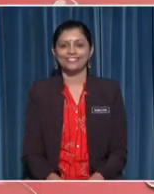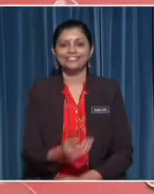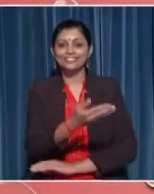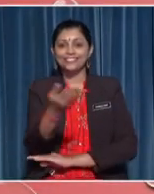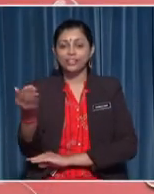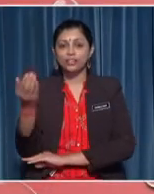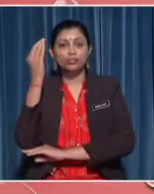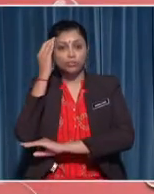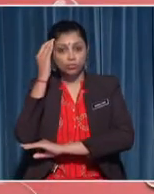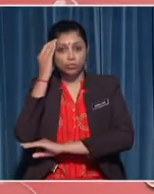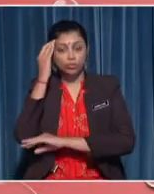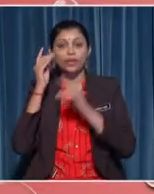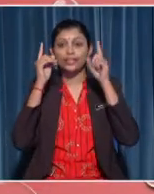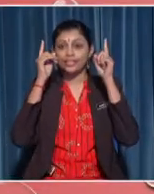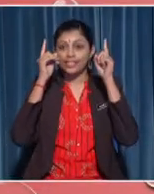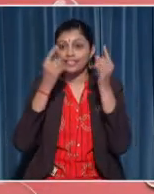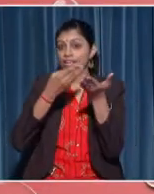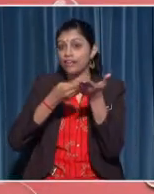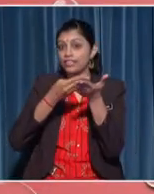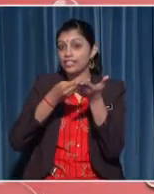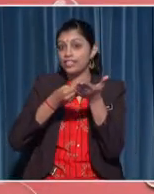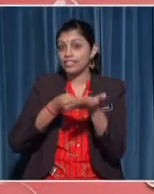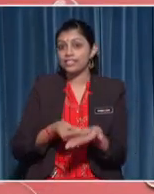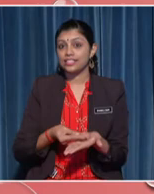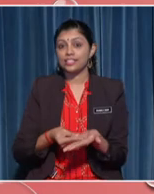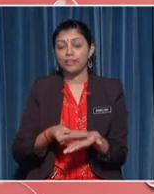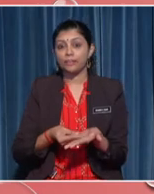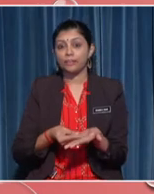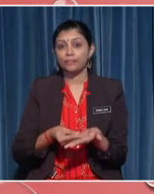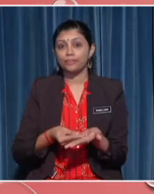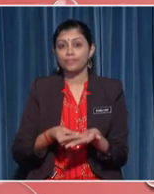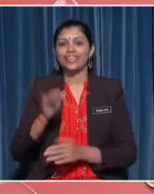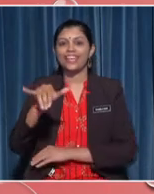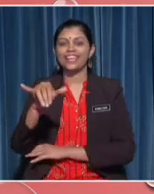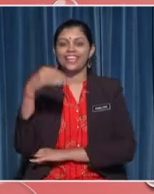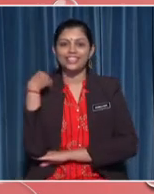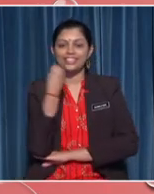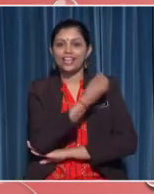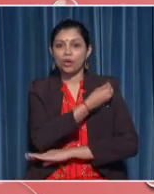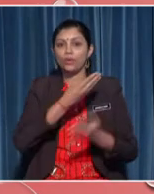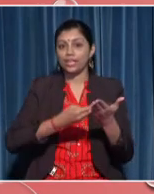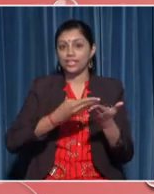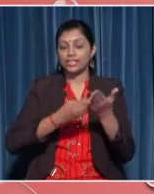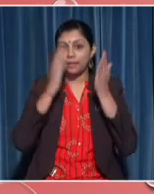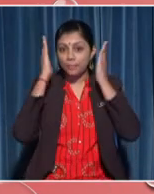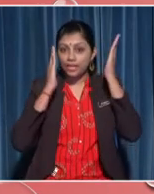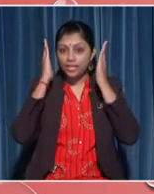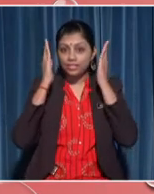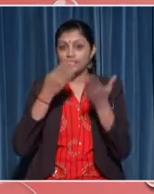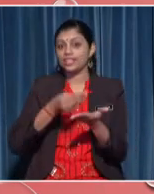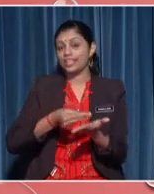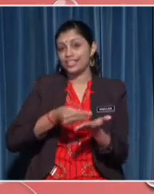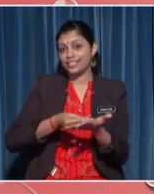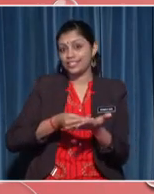Can you recognize this currency? Yes, it is our currency. How do